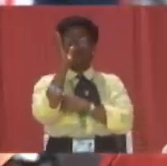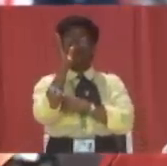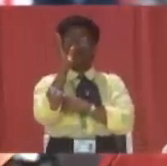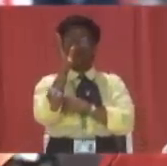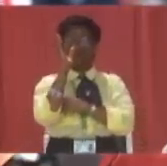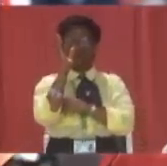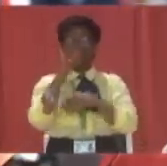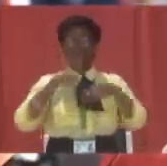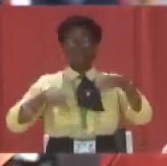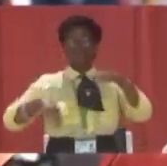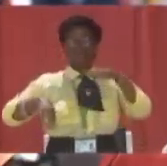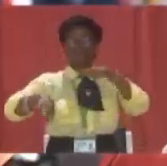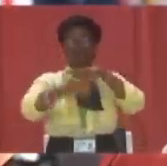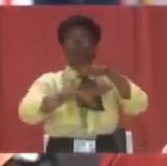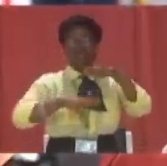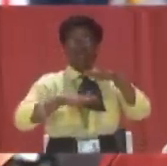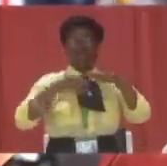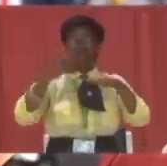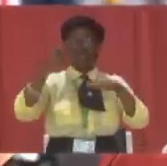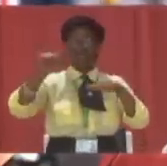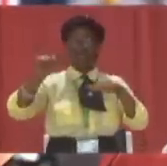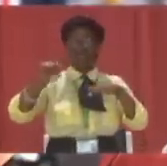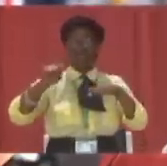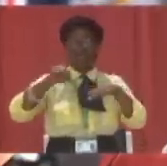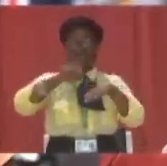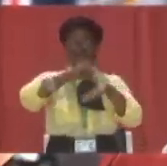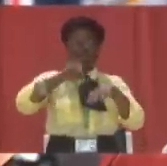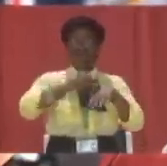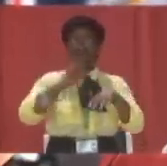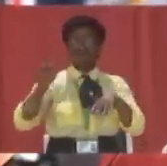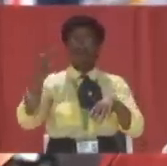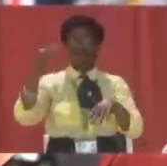under the anointing of the Holy Spirit,